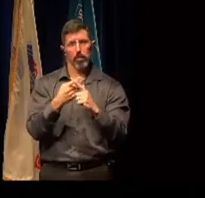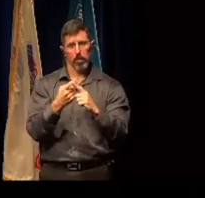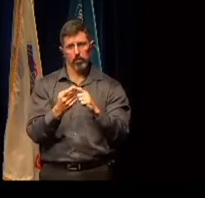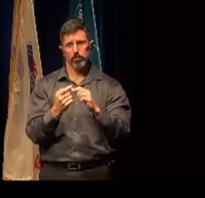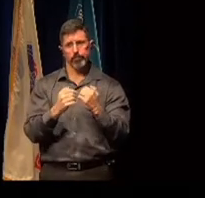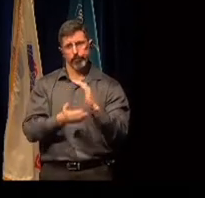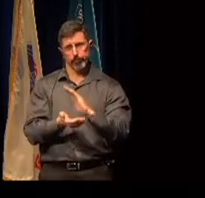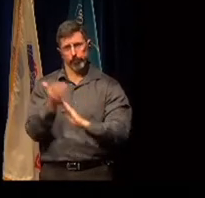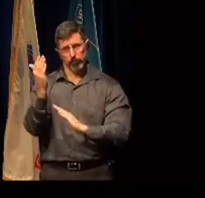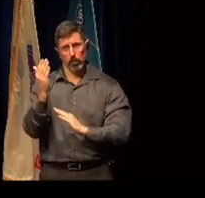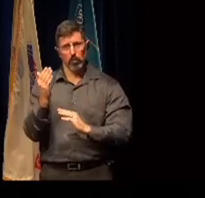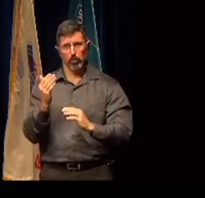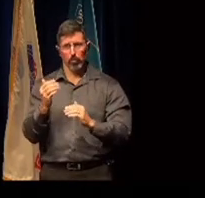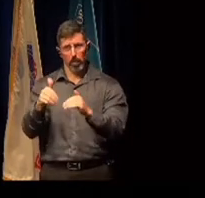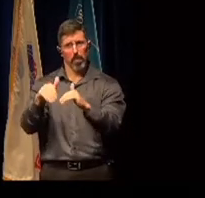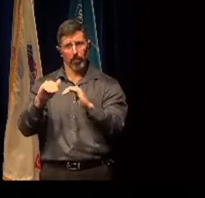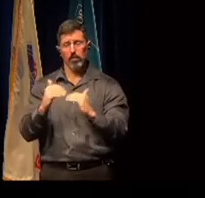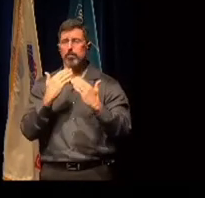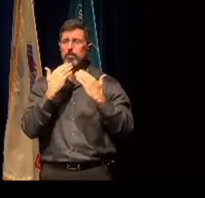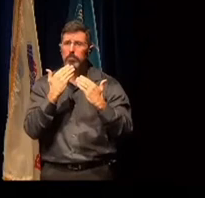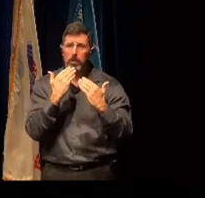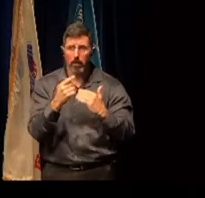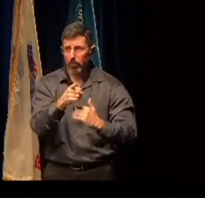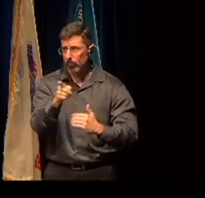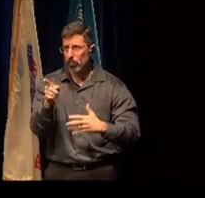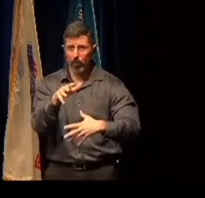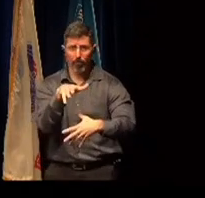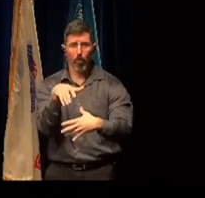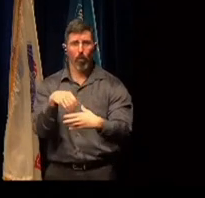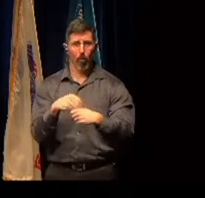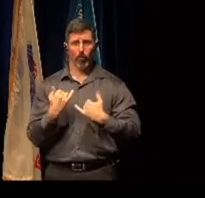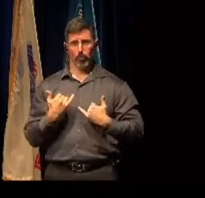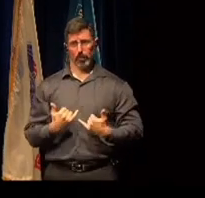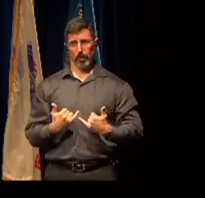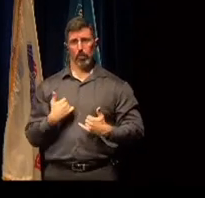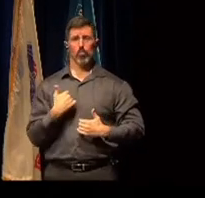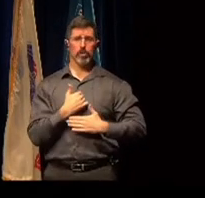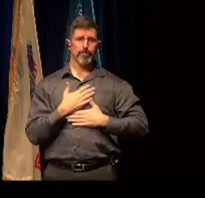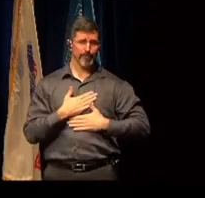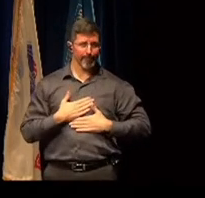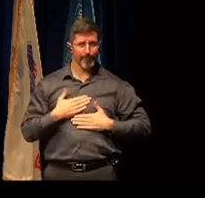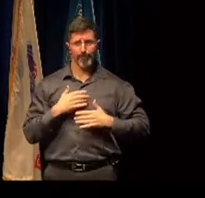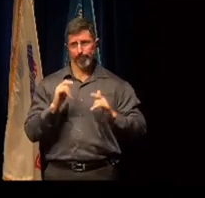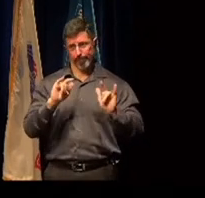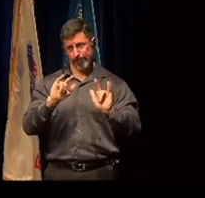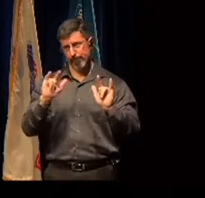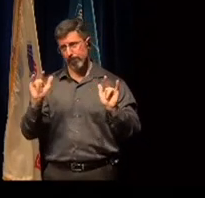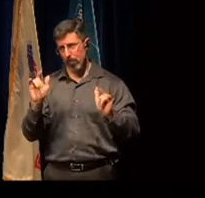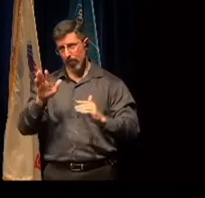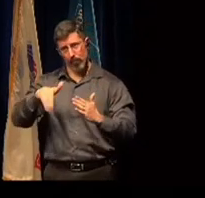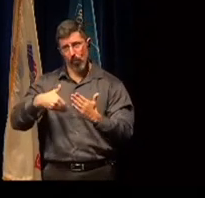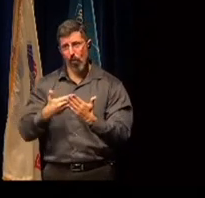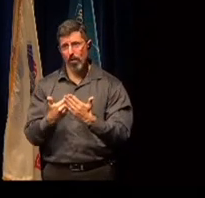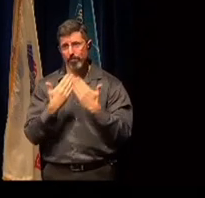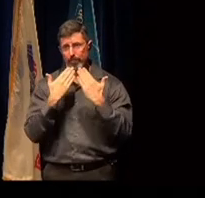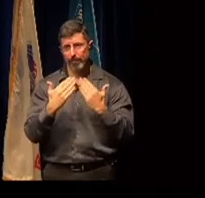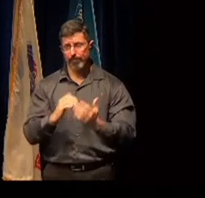So thank you for being a part of this today. We appreciate and love every one of you. Thank you.